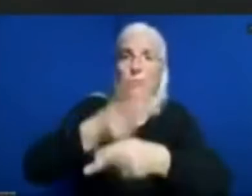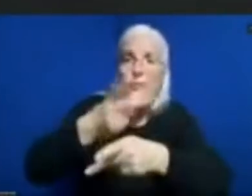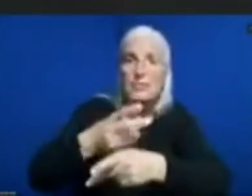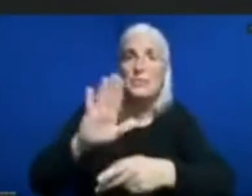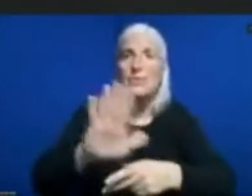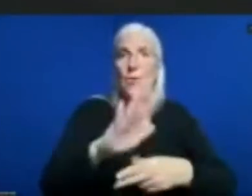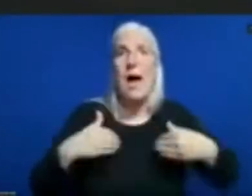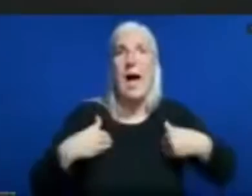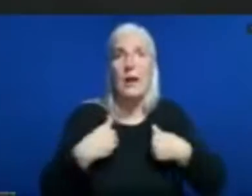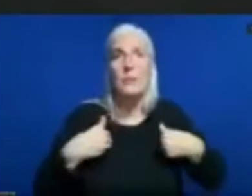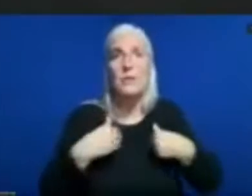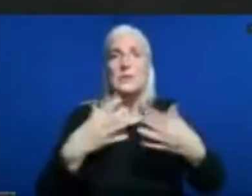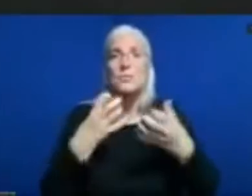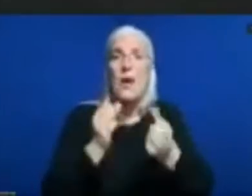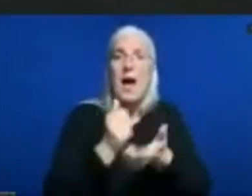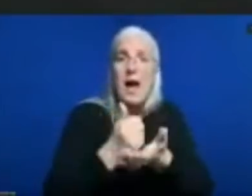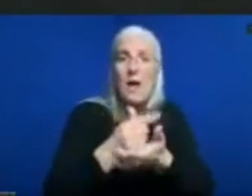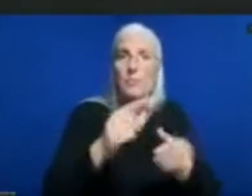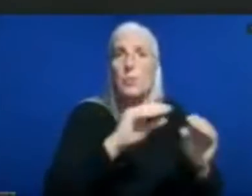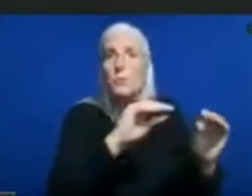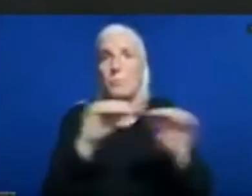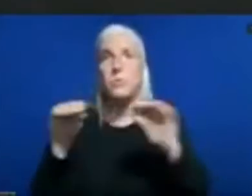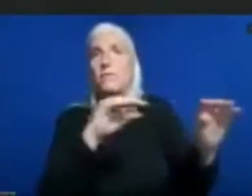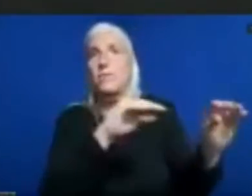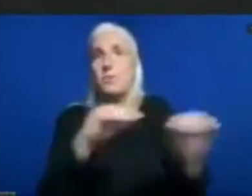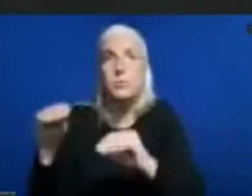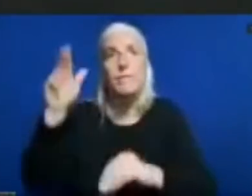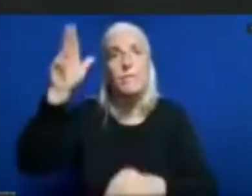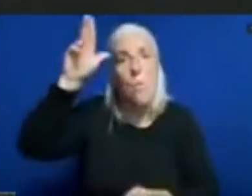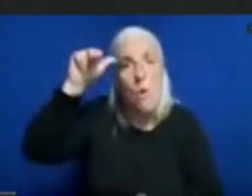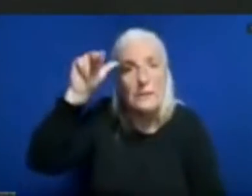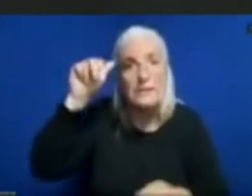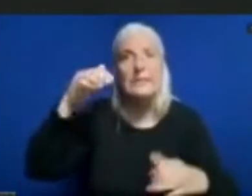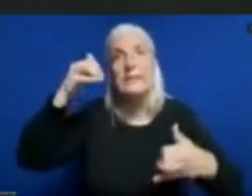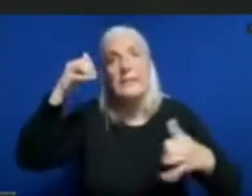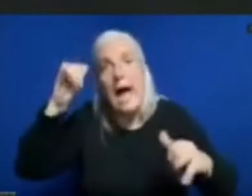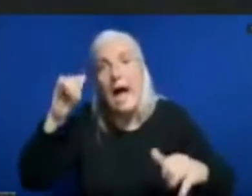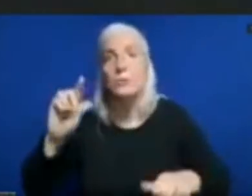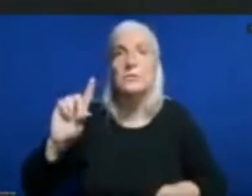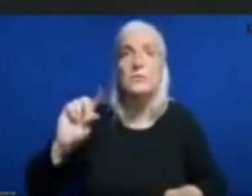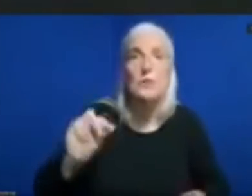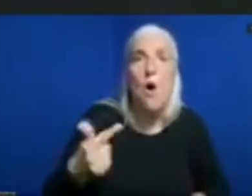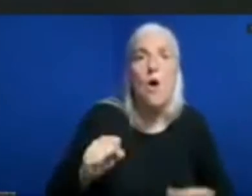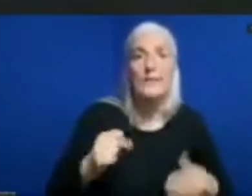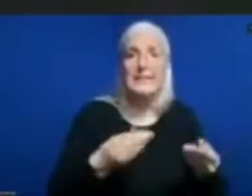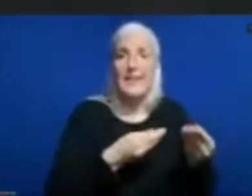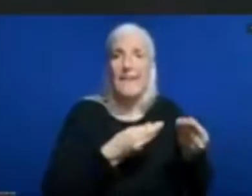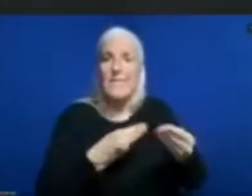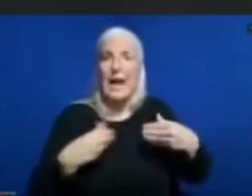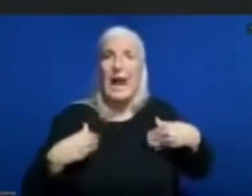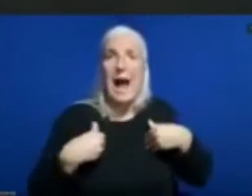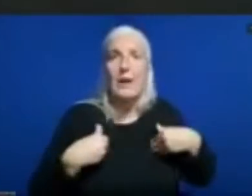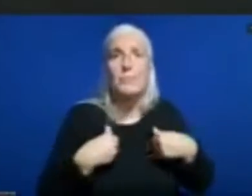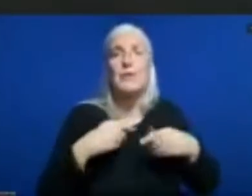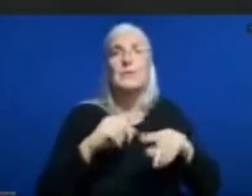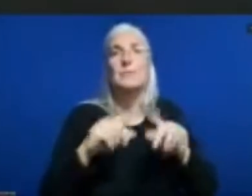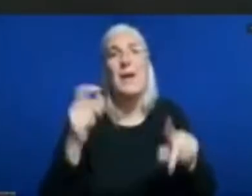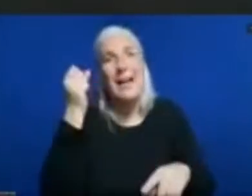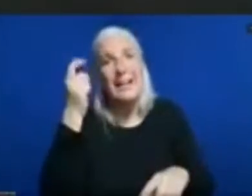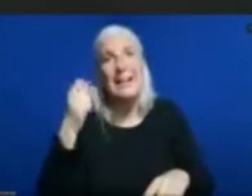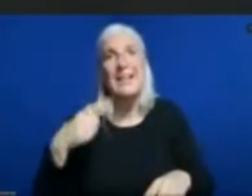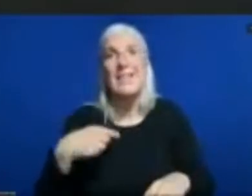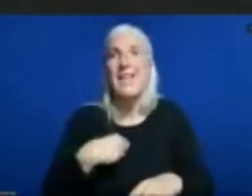the changes in fire activity, my preference is to get those animals out of there. So if